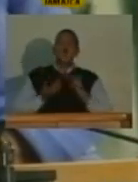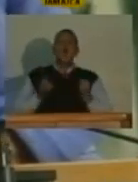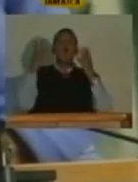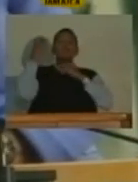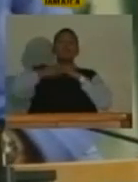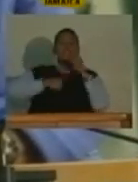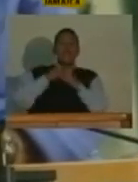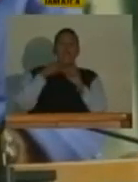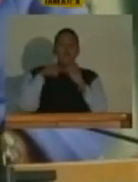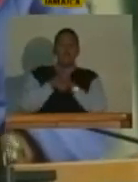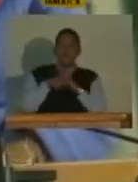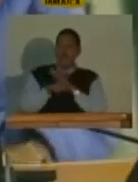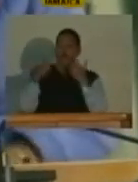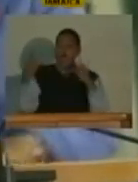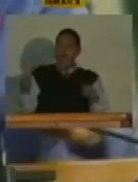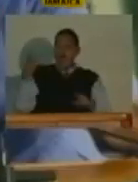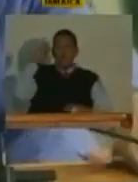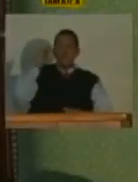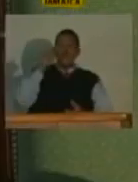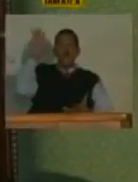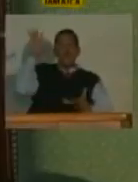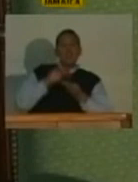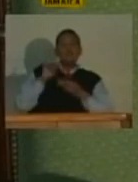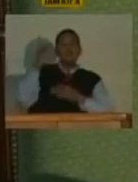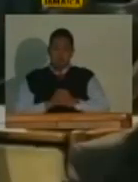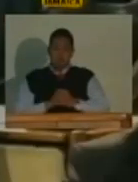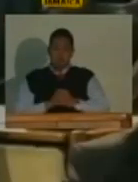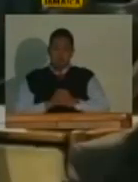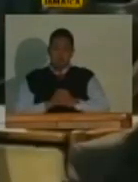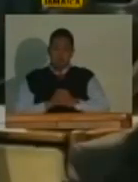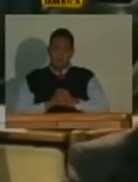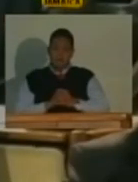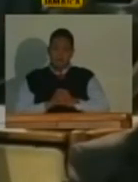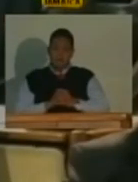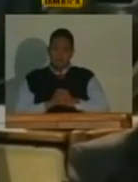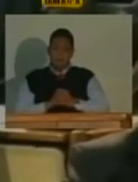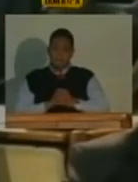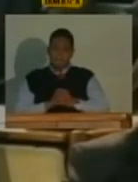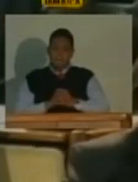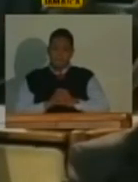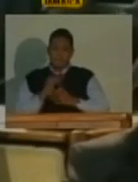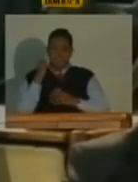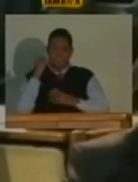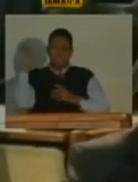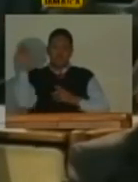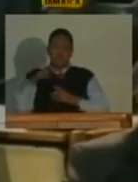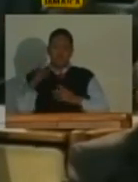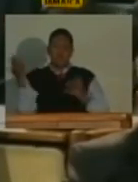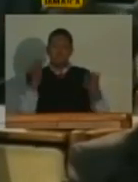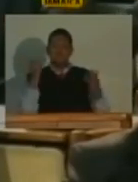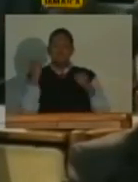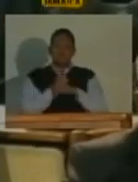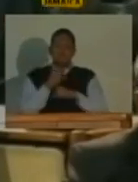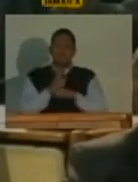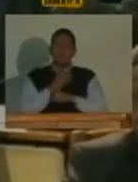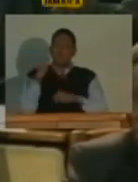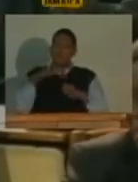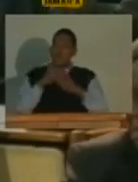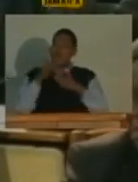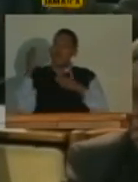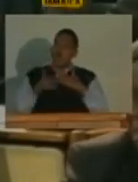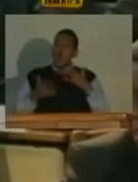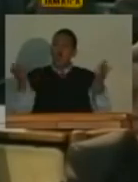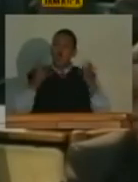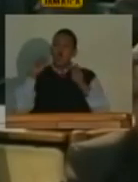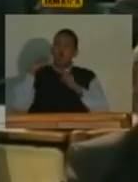both sides accused each other of doing little to address the crime epidemic. Security Minister Peter Bunting took the floor first, accusing the